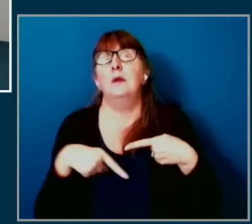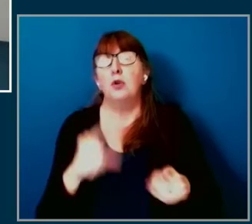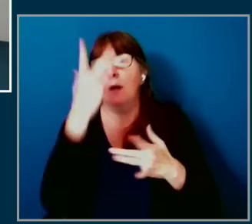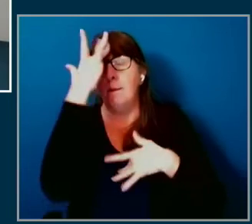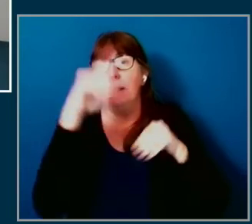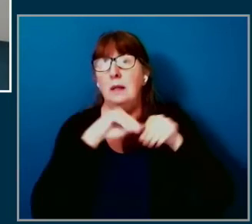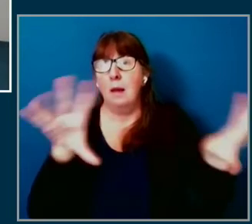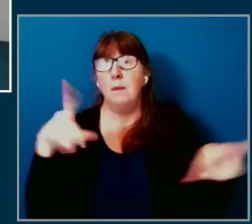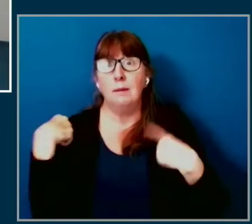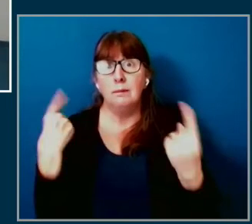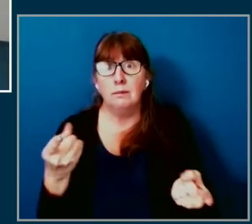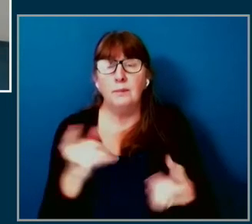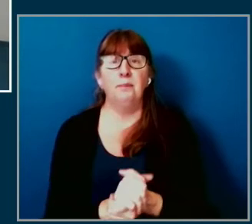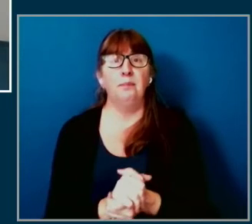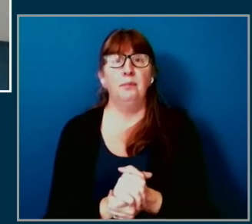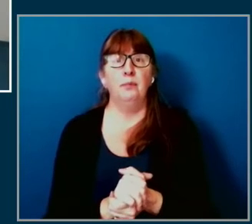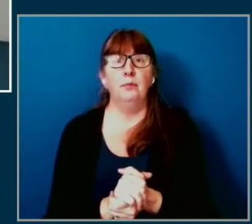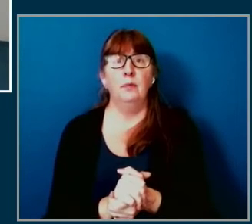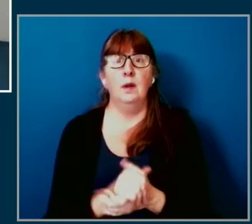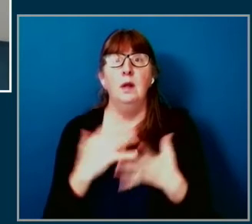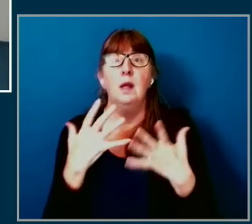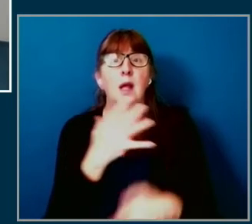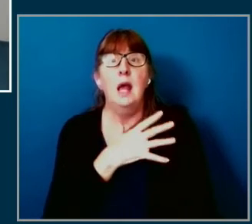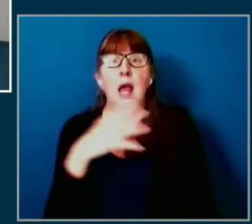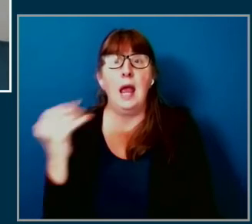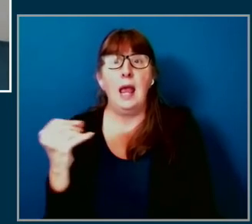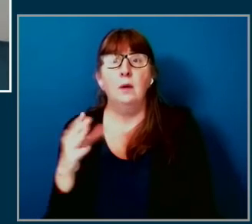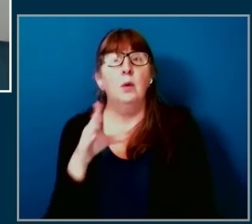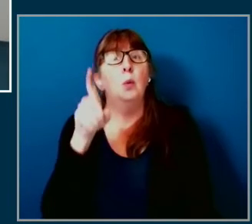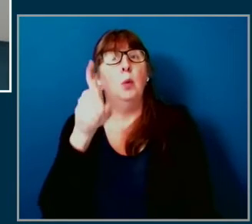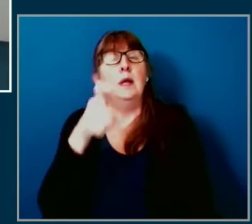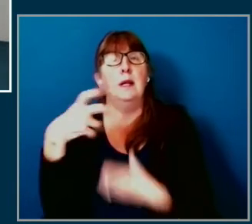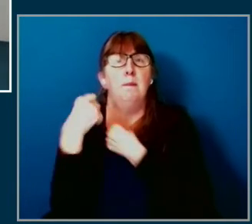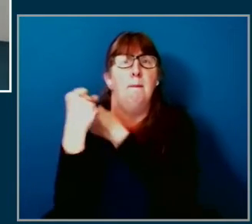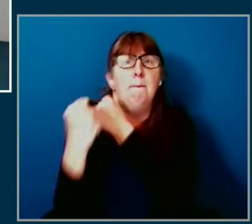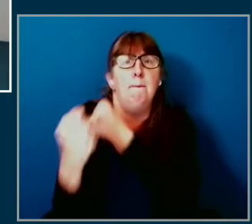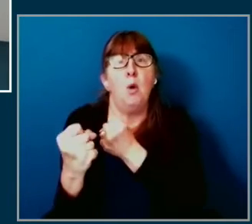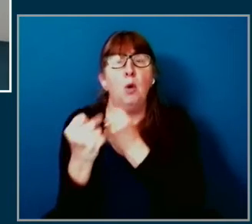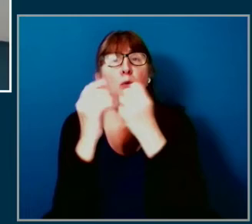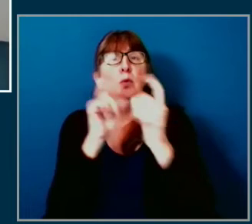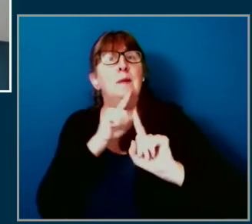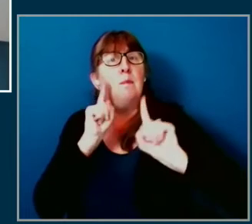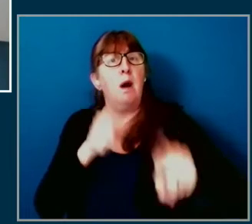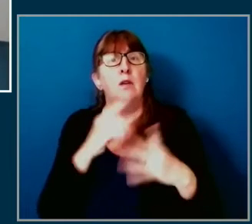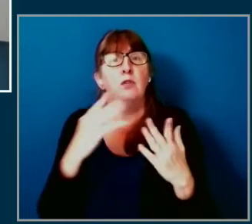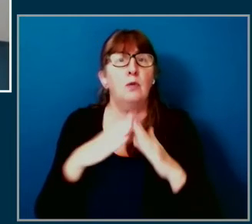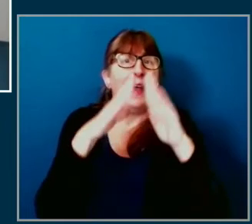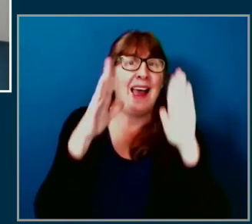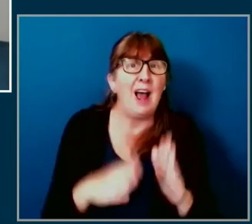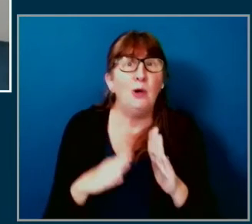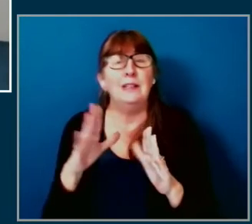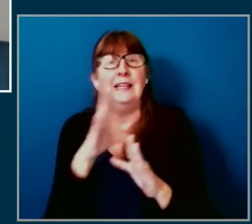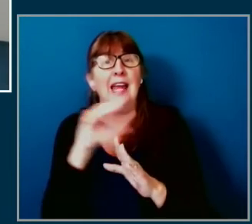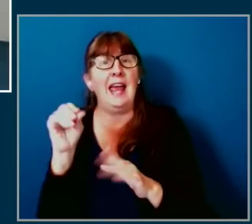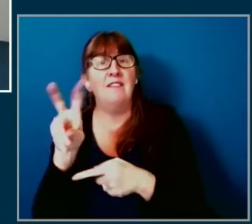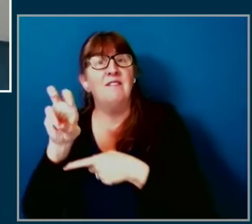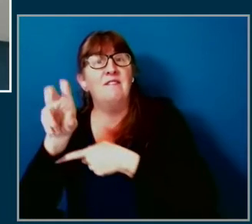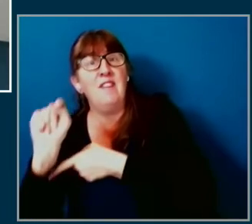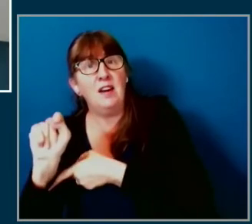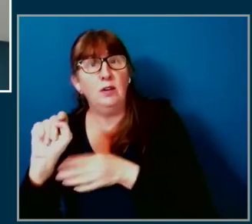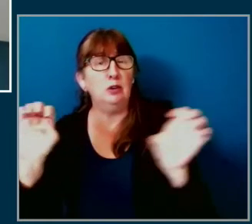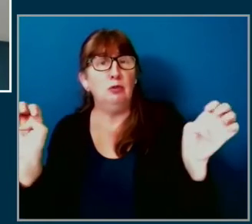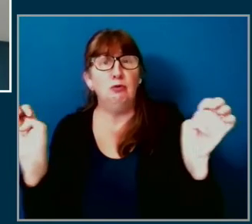We need a bold federal response to the housing and homelessness crisis. My Housing for All Act will invest $500